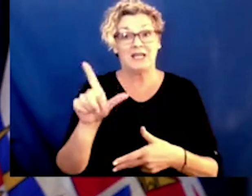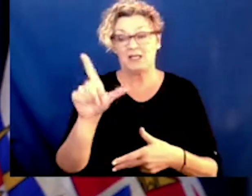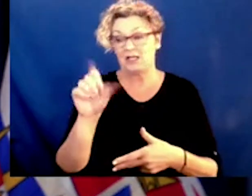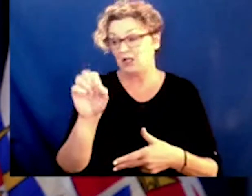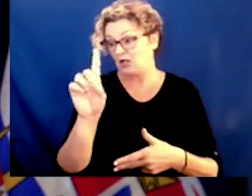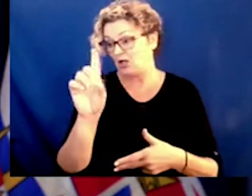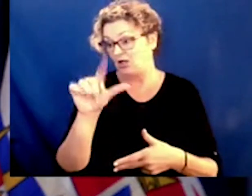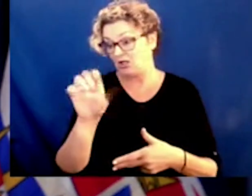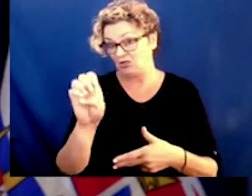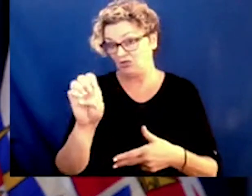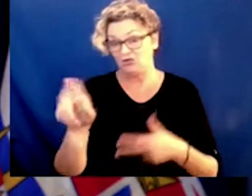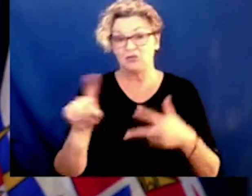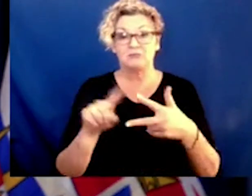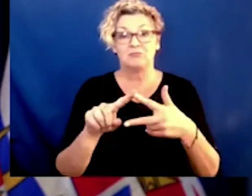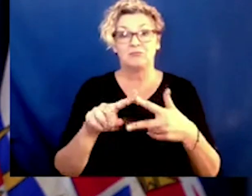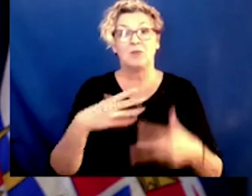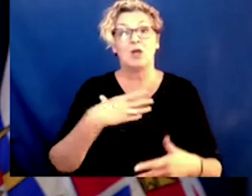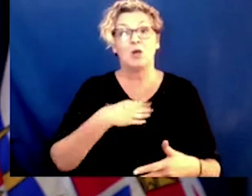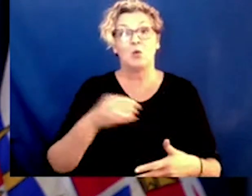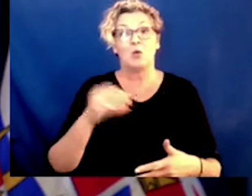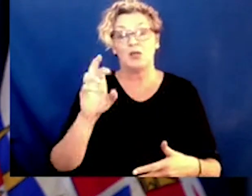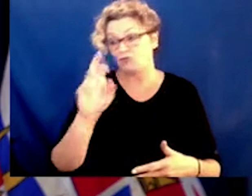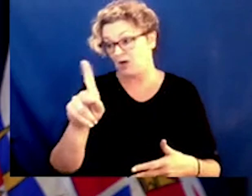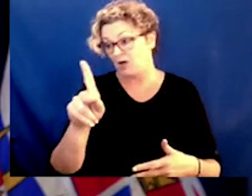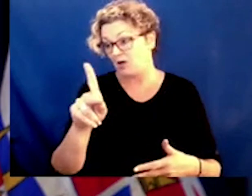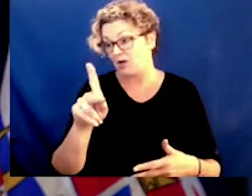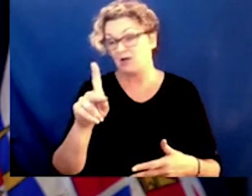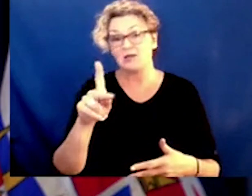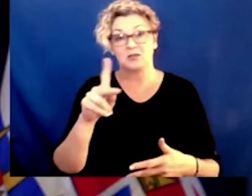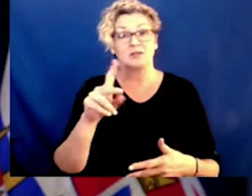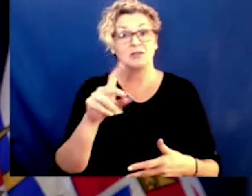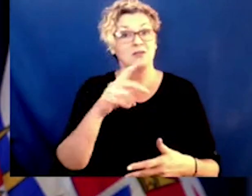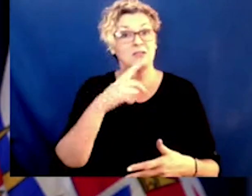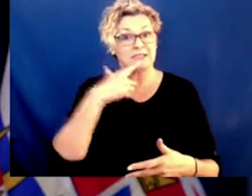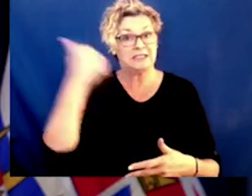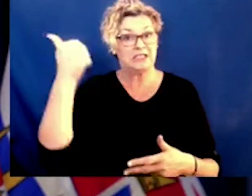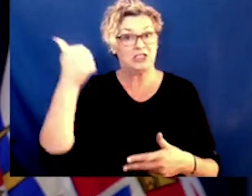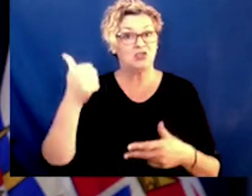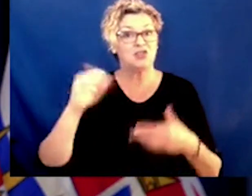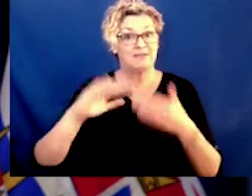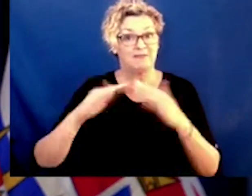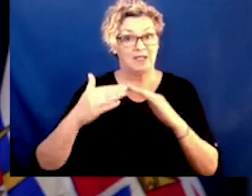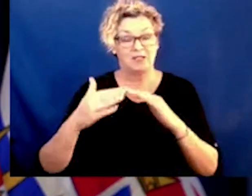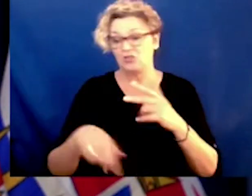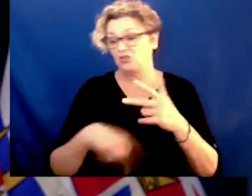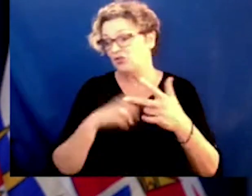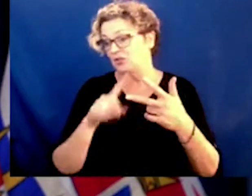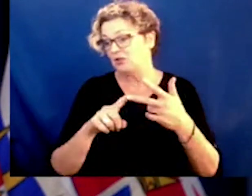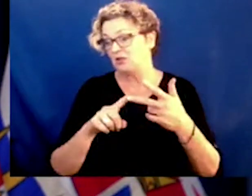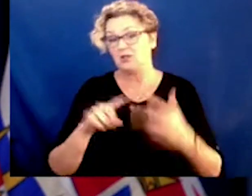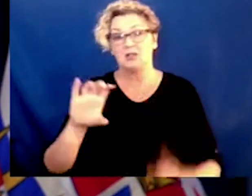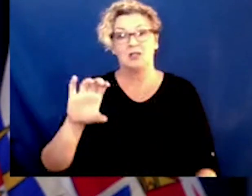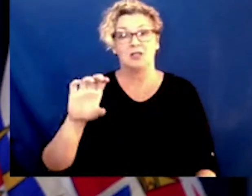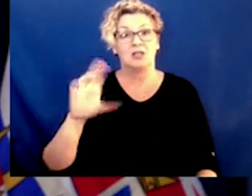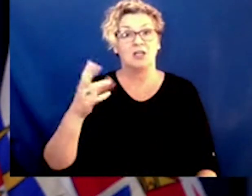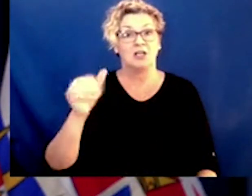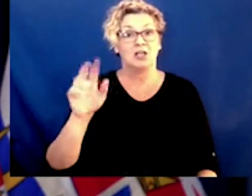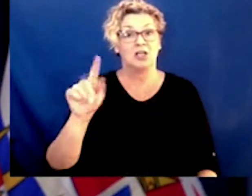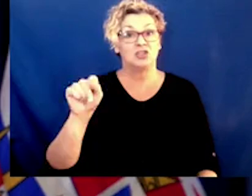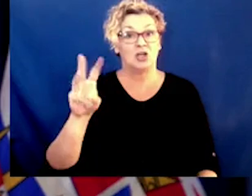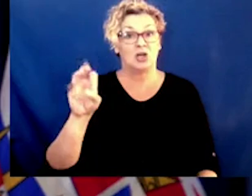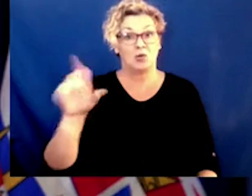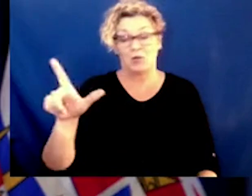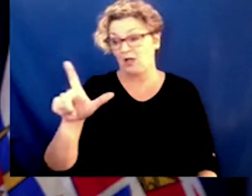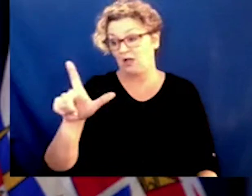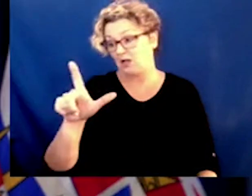We also have 3 new healthcare outbreaks in the province, a recurrence in Langley Lodge, in